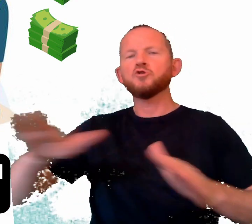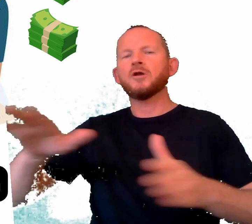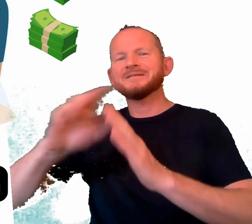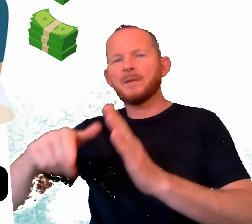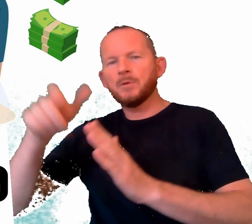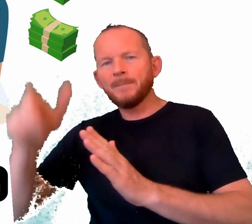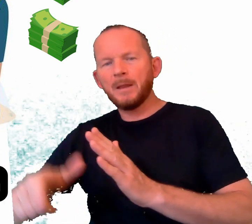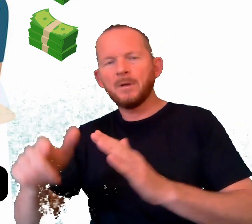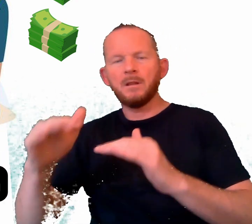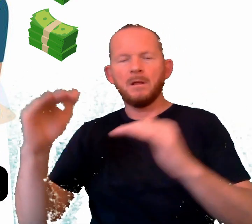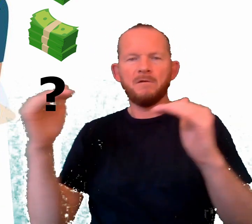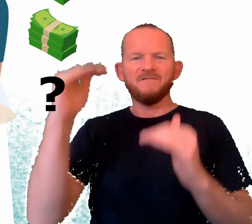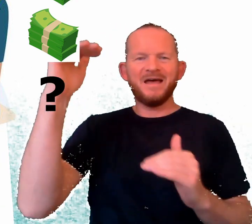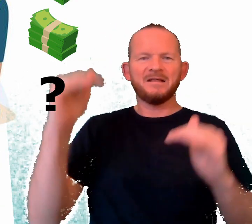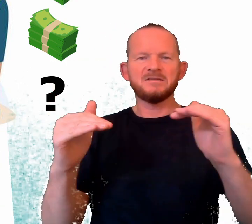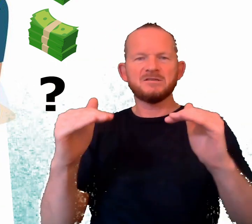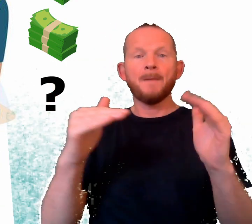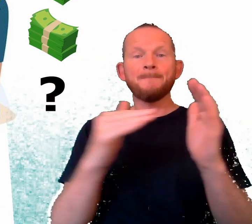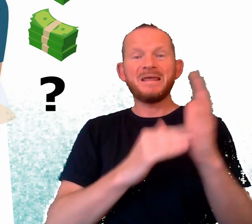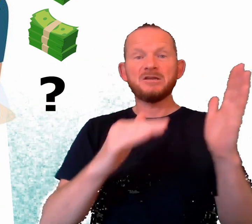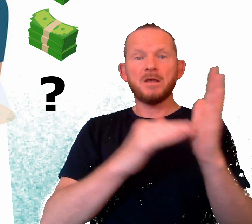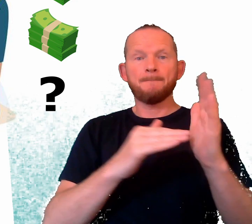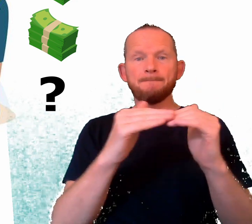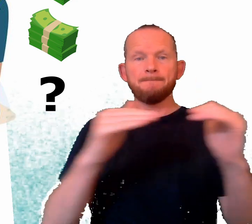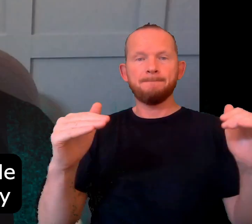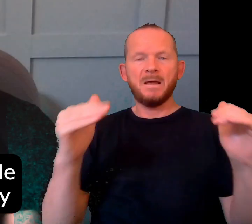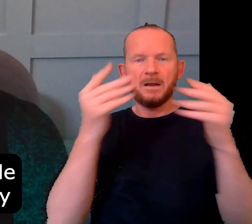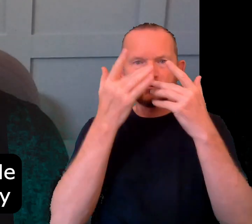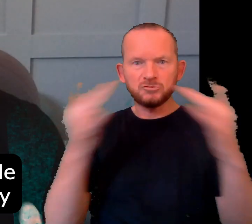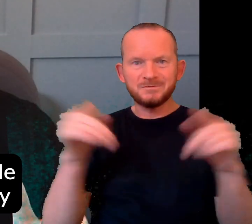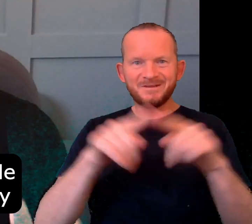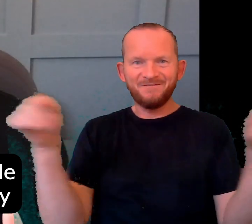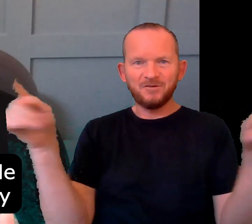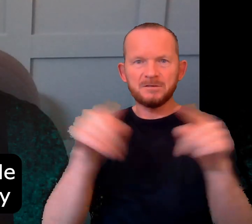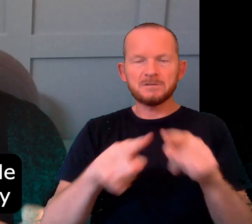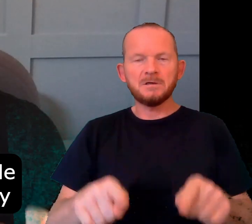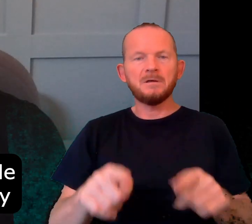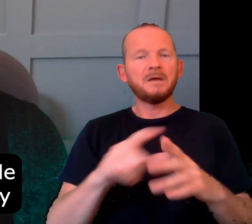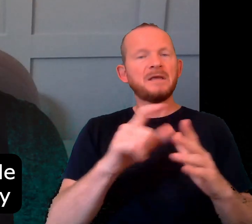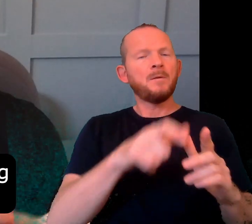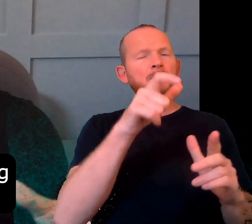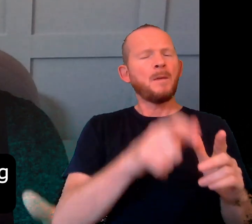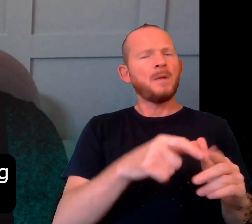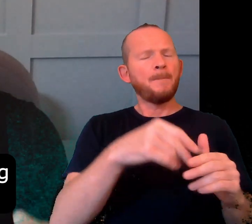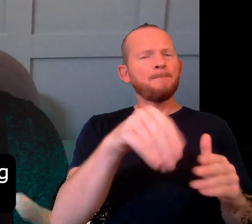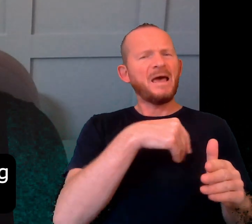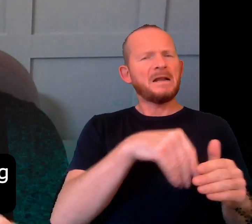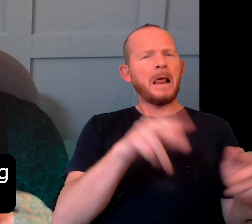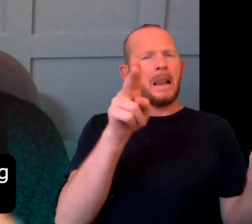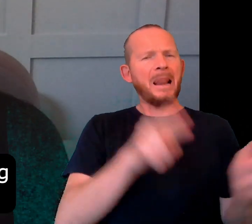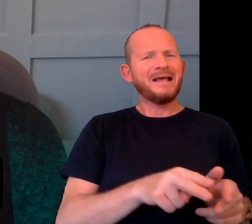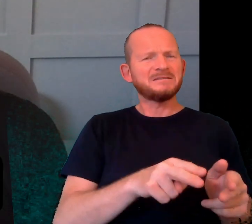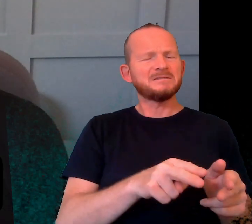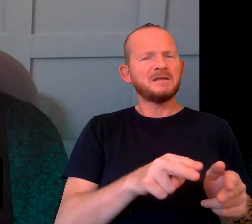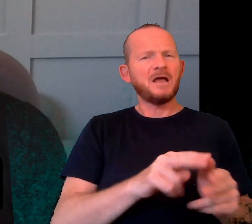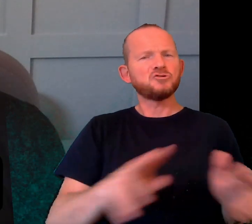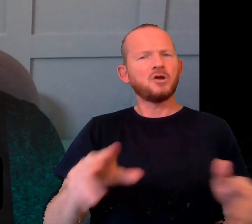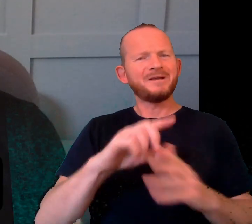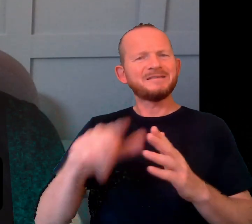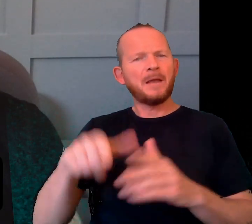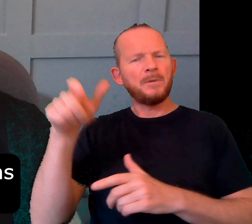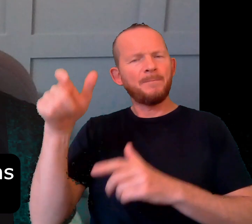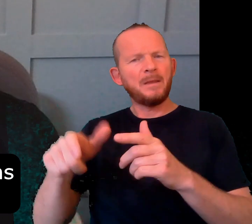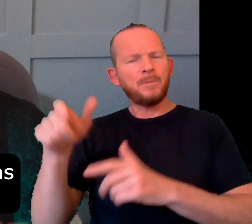people, finds the median, and highlights the difference. So, disabled people aren't necessarily paid less for doing the same jobs as